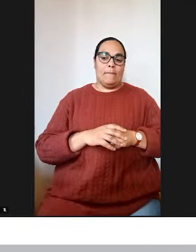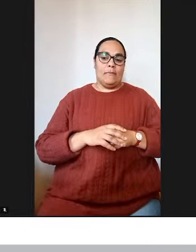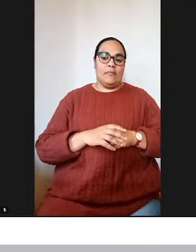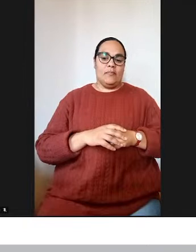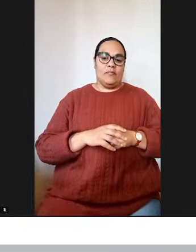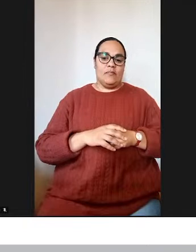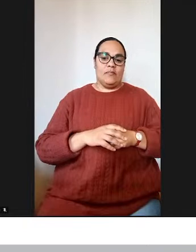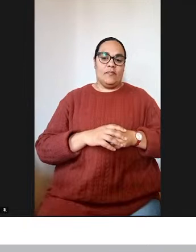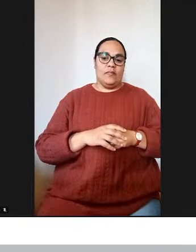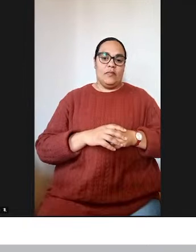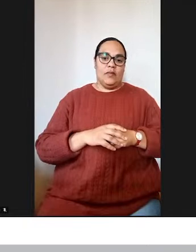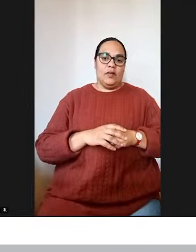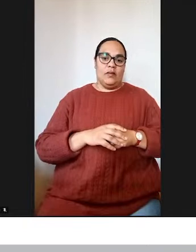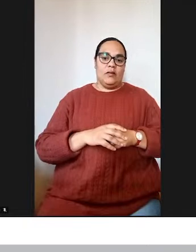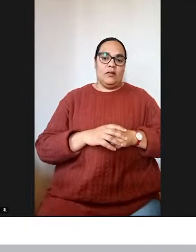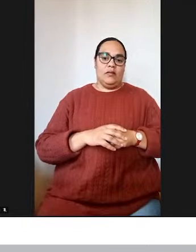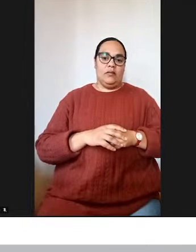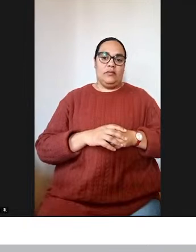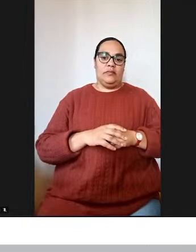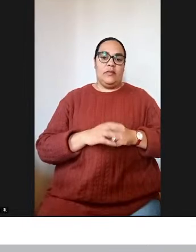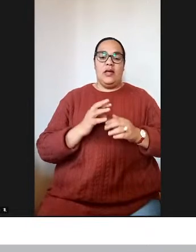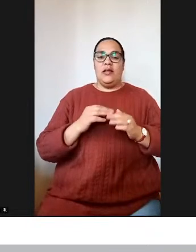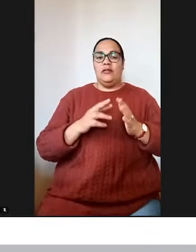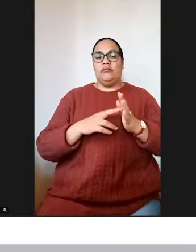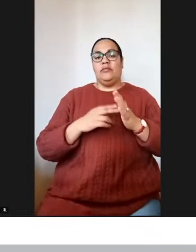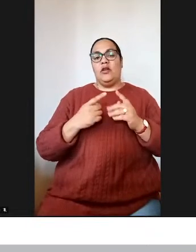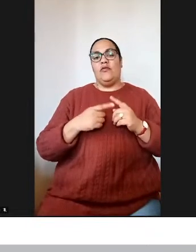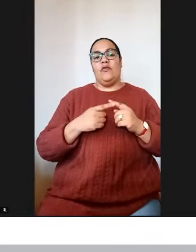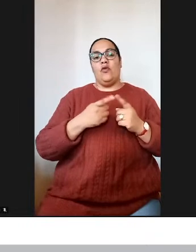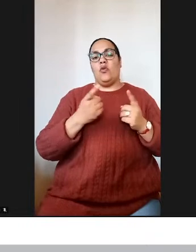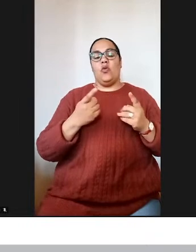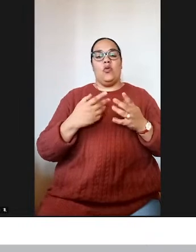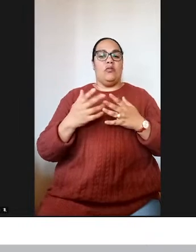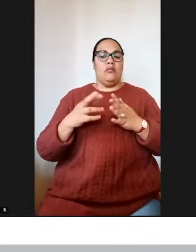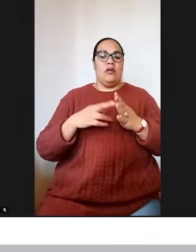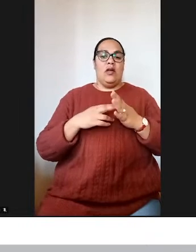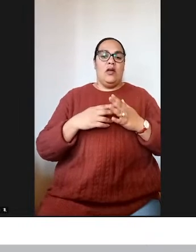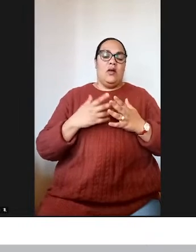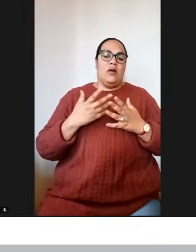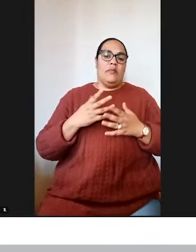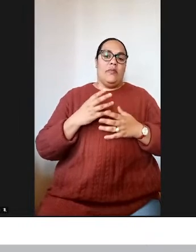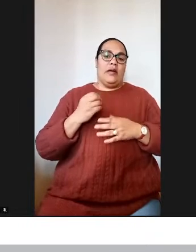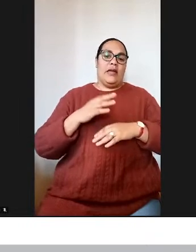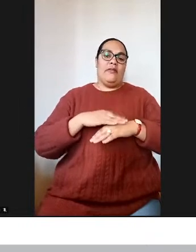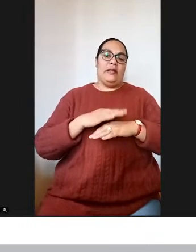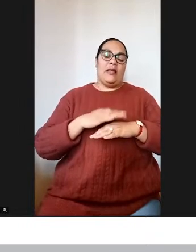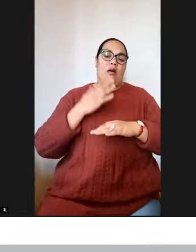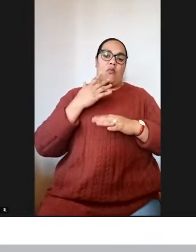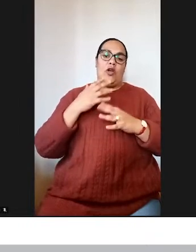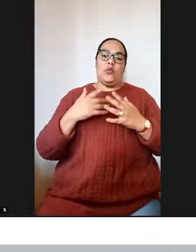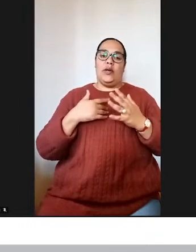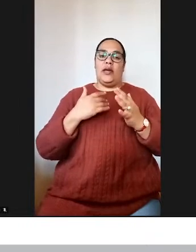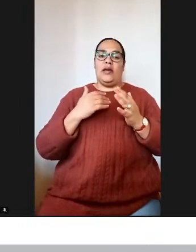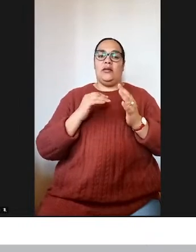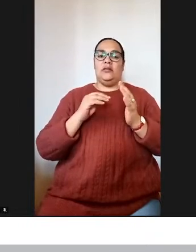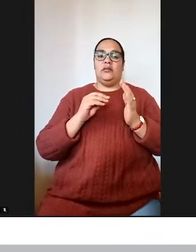Okay. And any recommendations forthcoming from the members? Can we just set a due time for it?